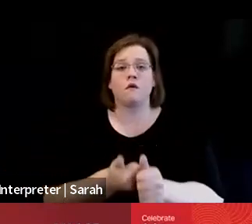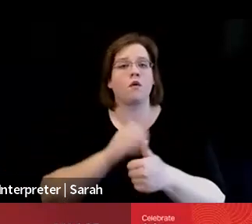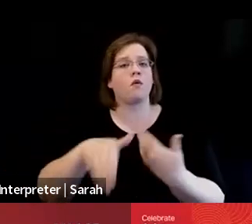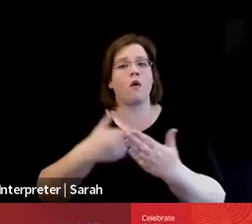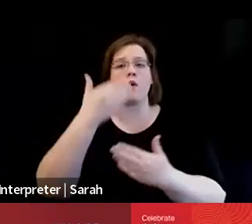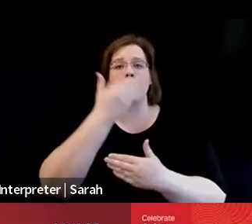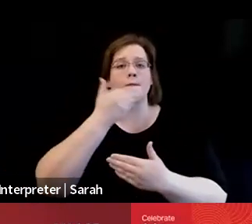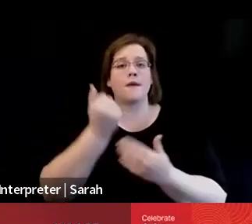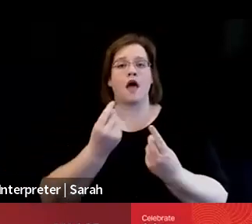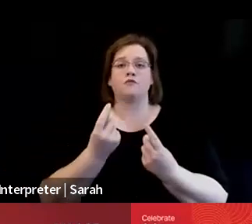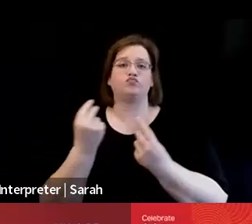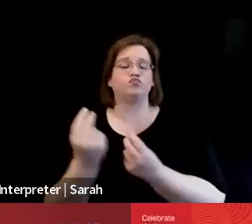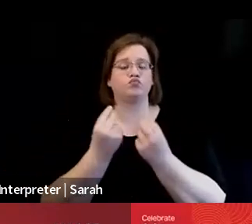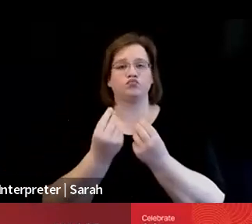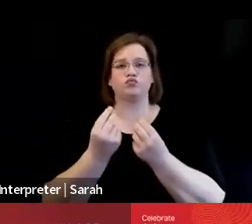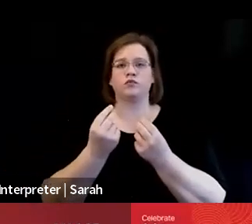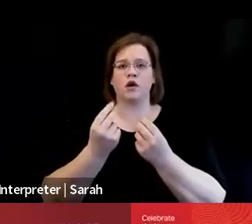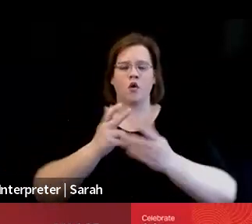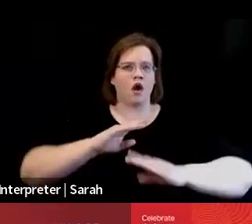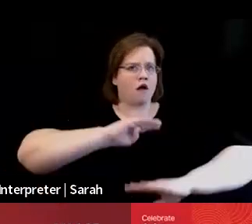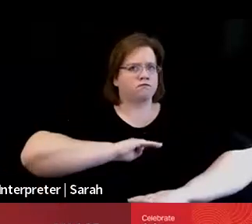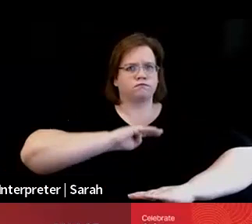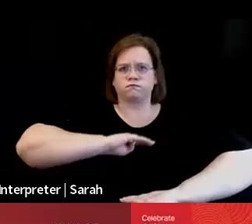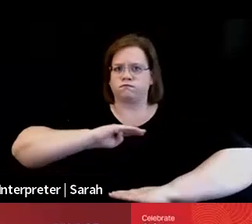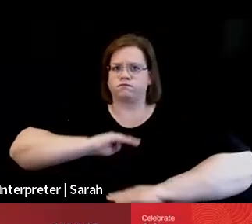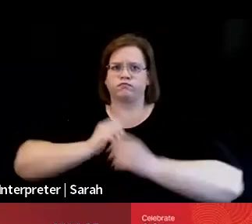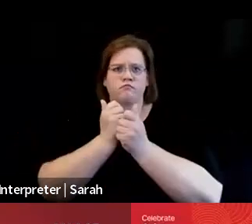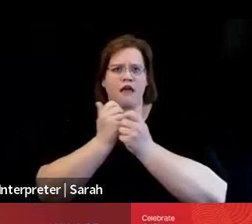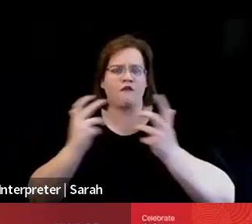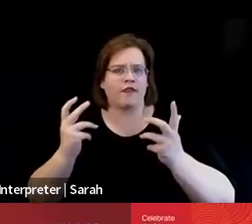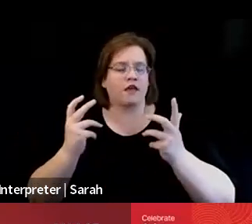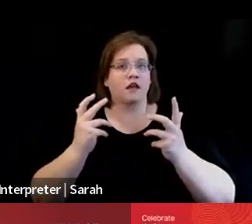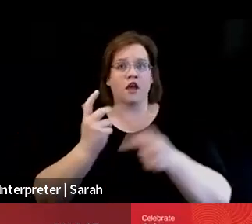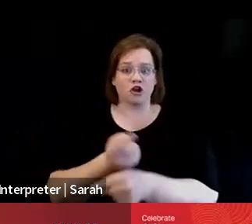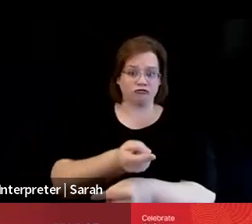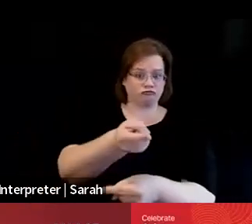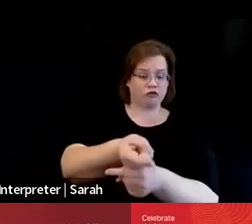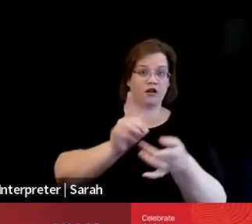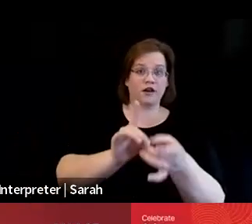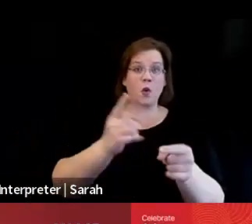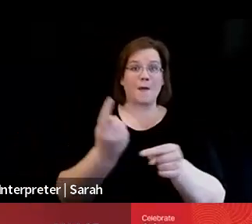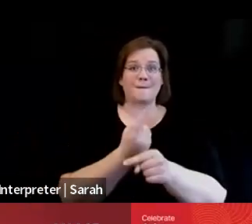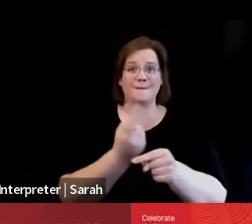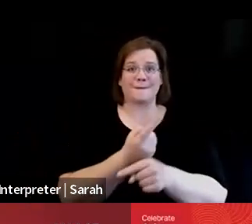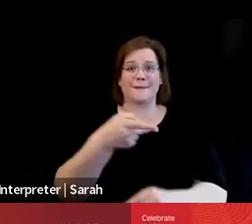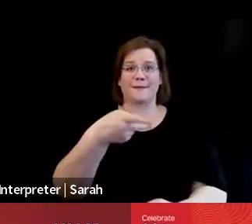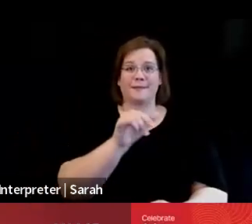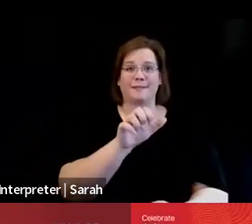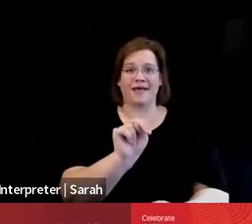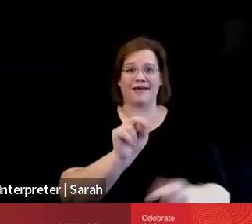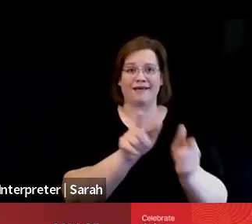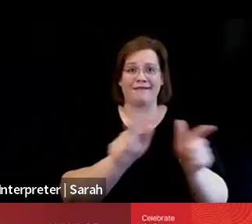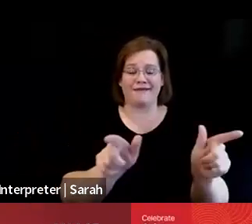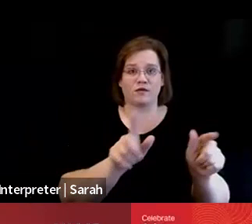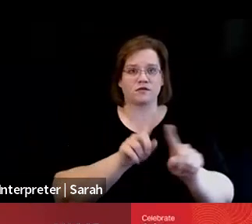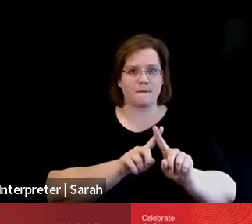practices in the book. We can dot every I and cross every T and do everything right in terms of plain language. But if we don't